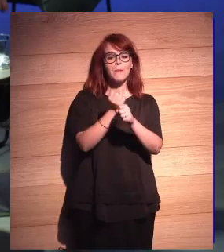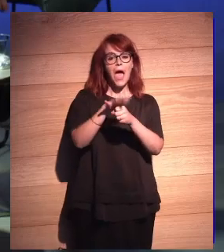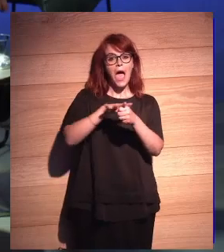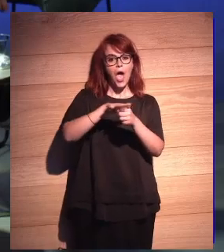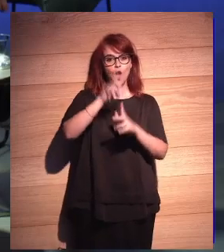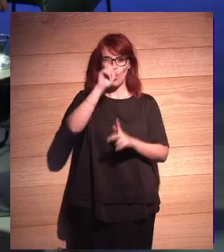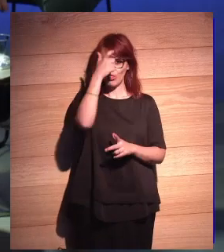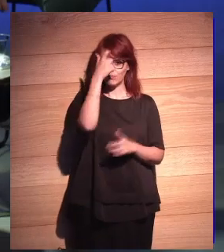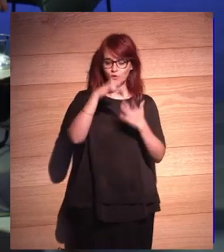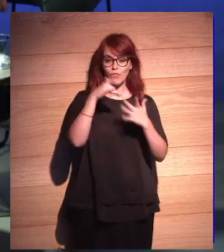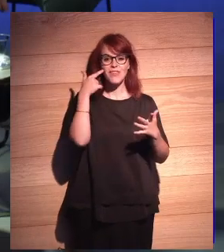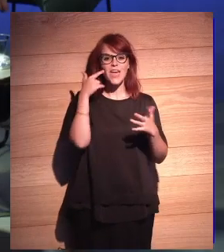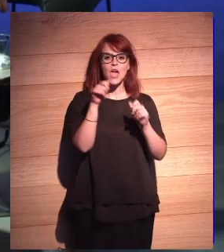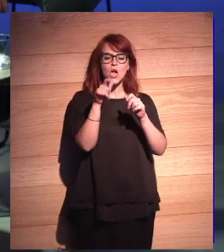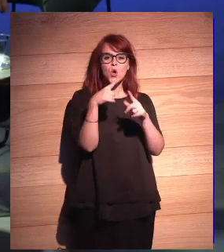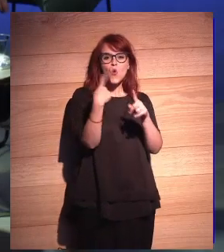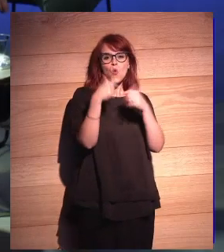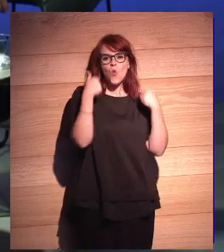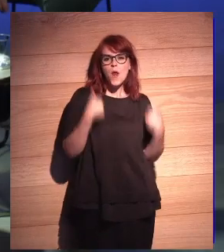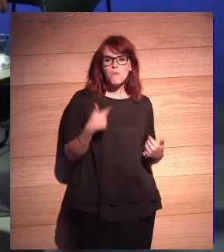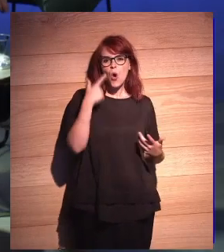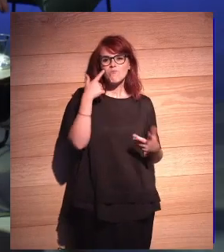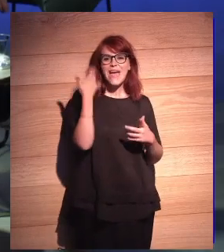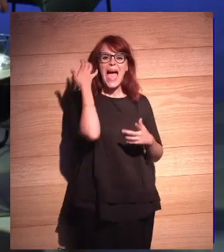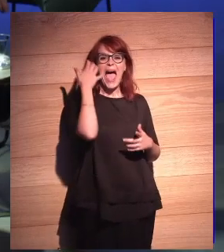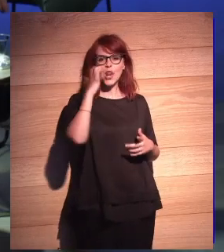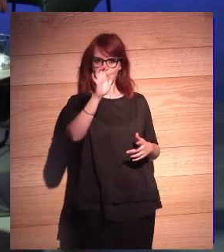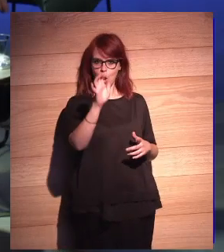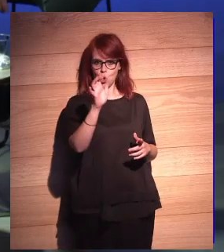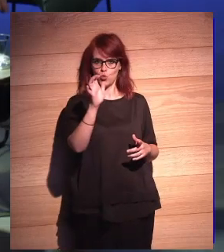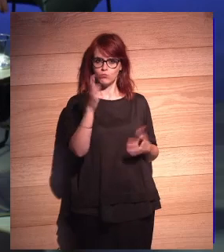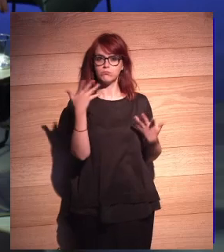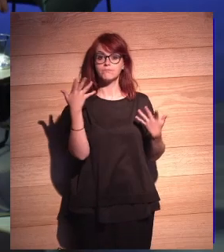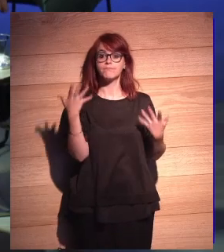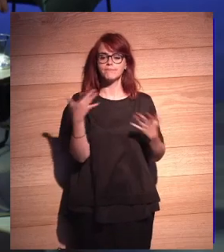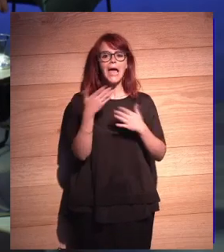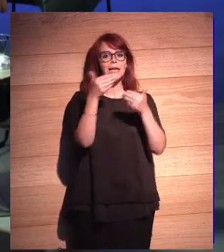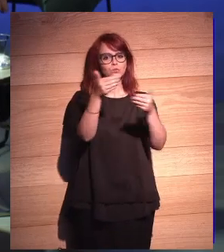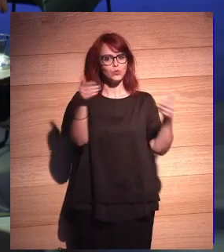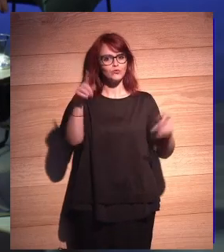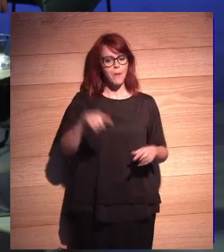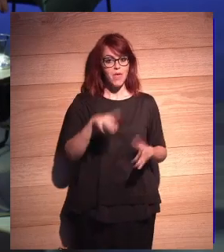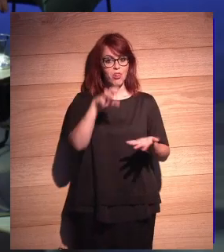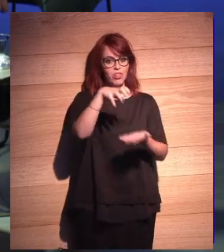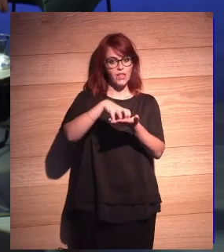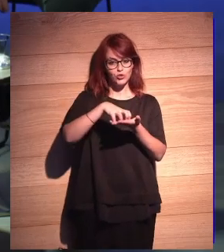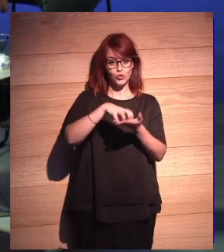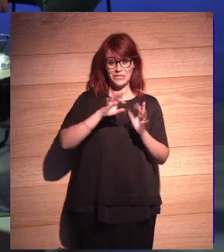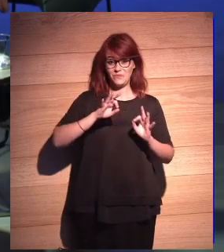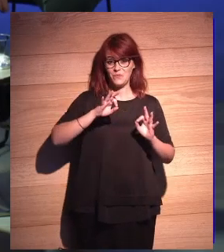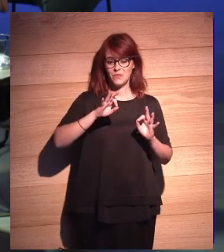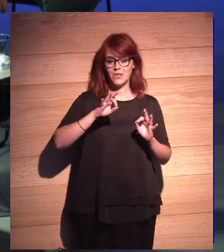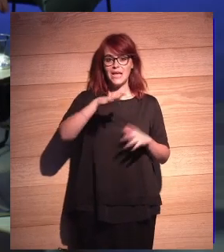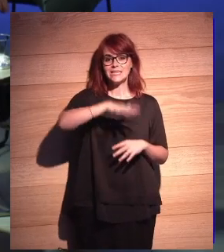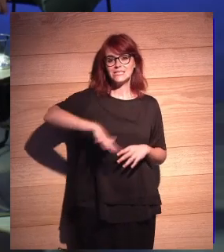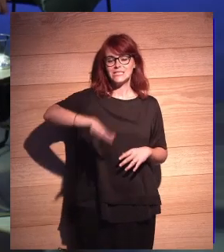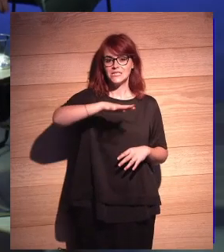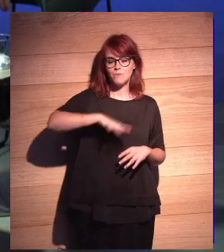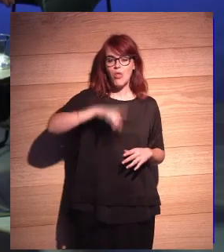she deals with the concept of the body with anomalies,